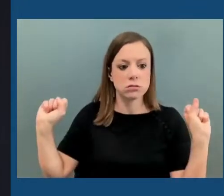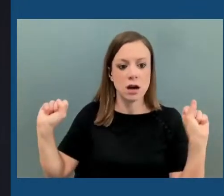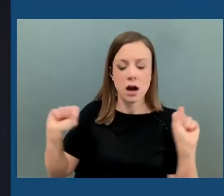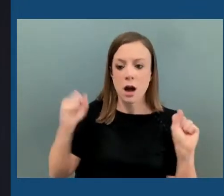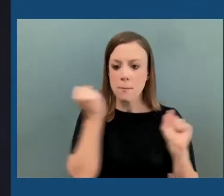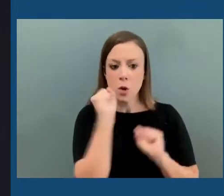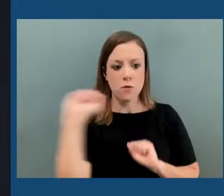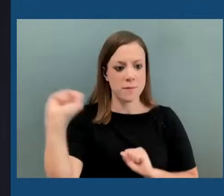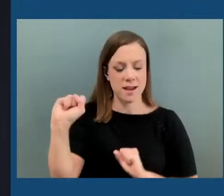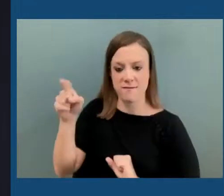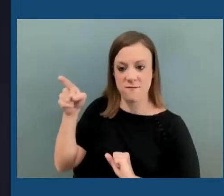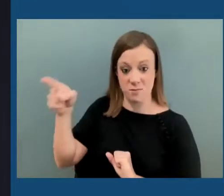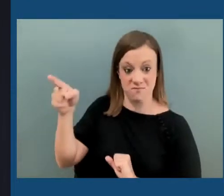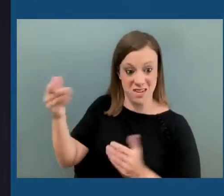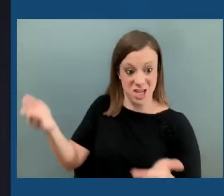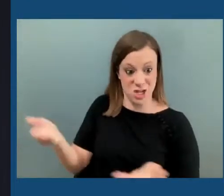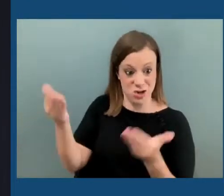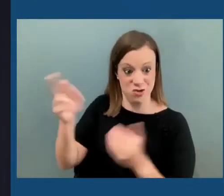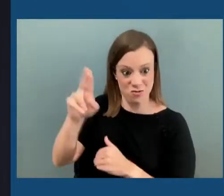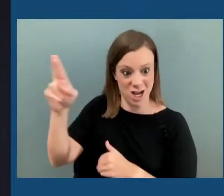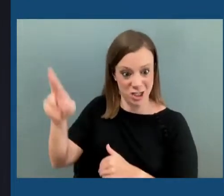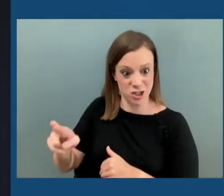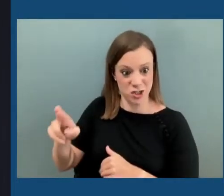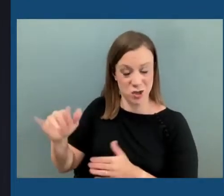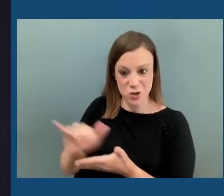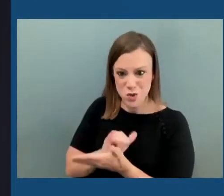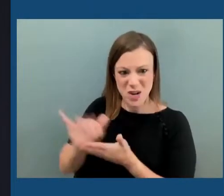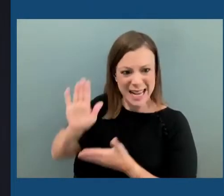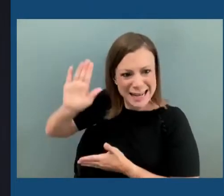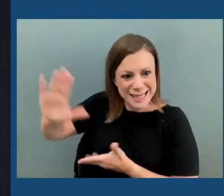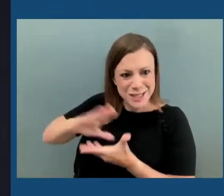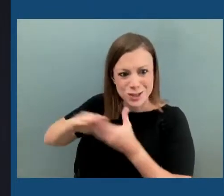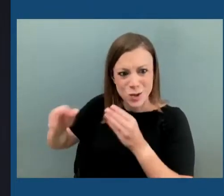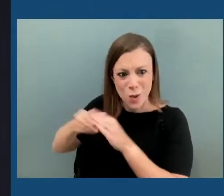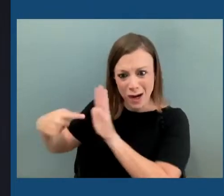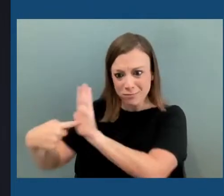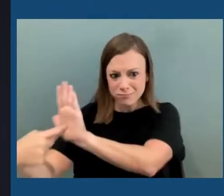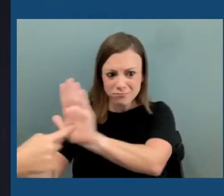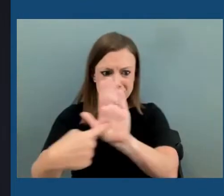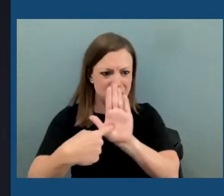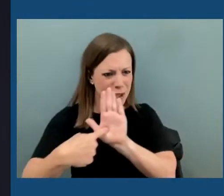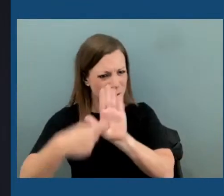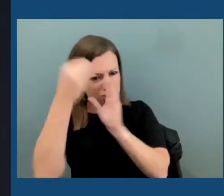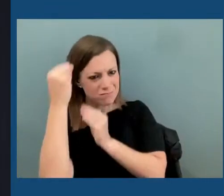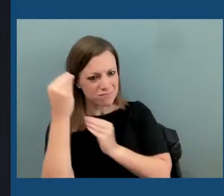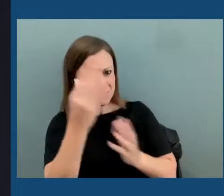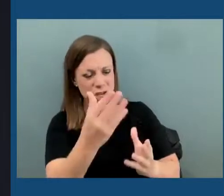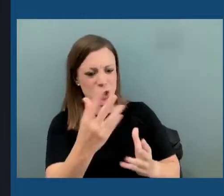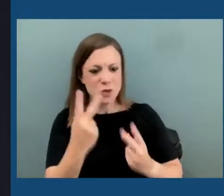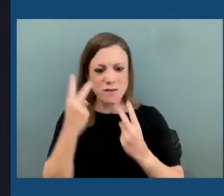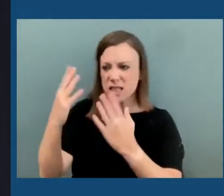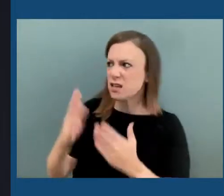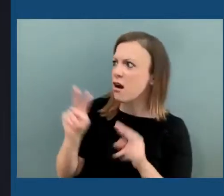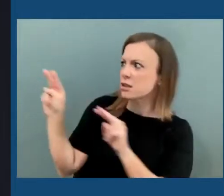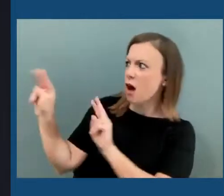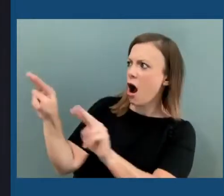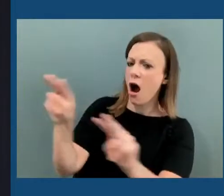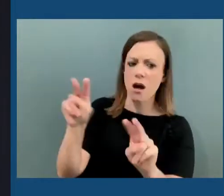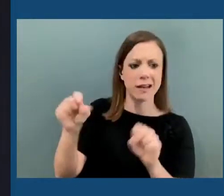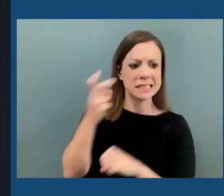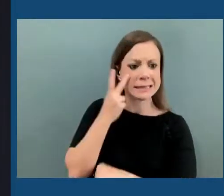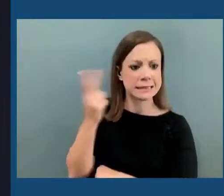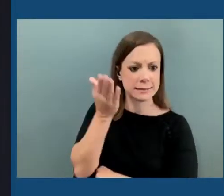We're now telling his story to those visitors who are joining us here. So these improvements, they are going to continue